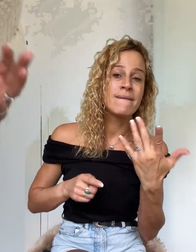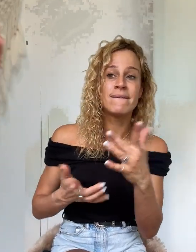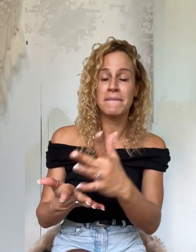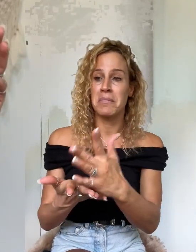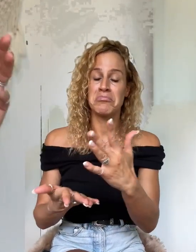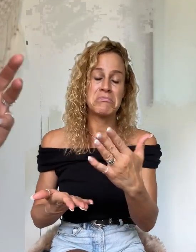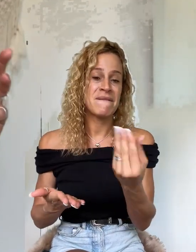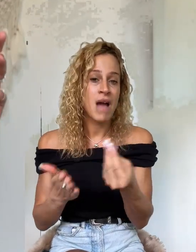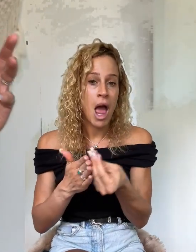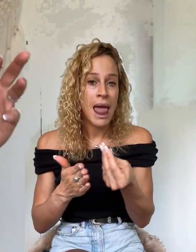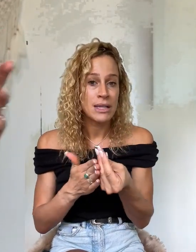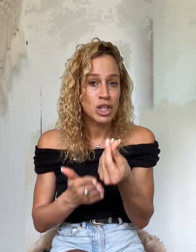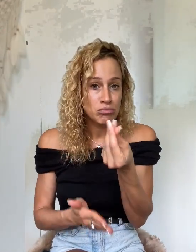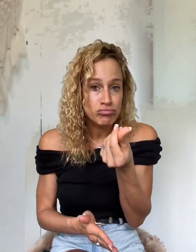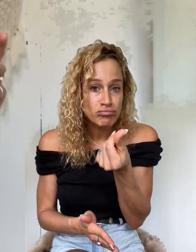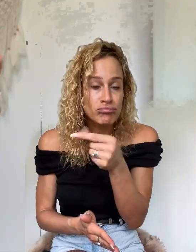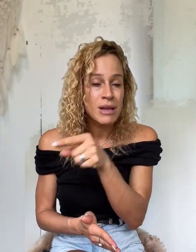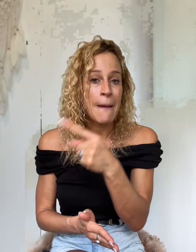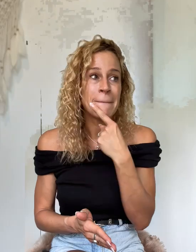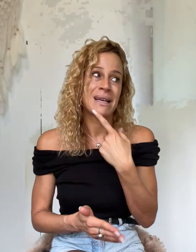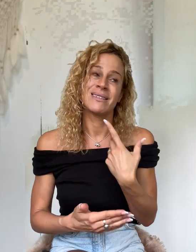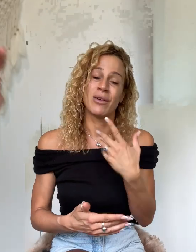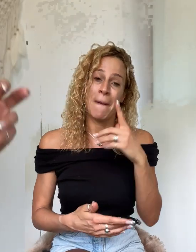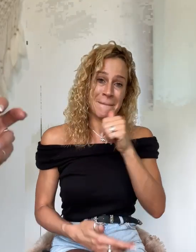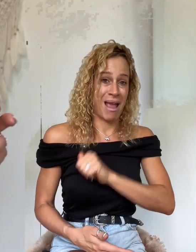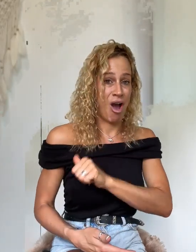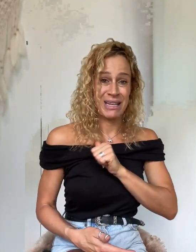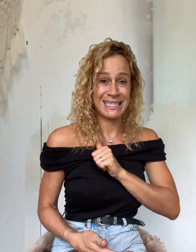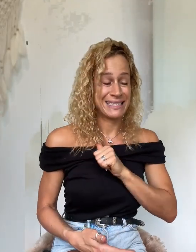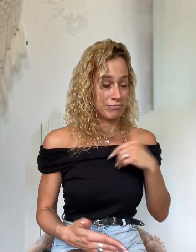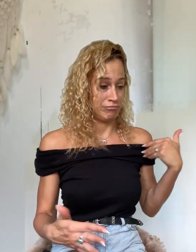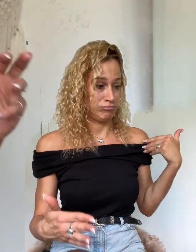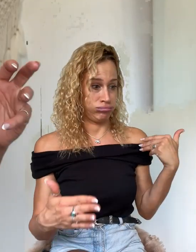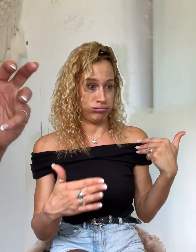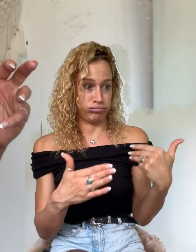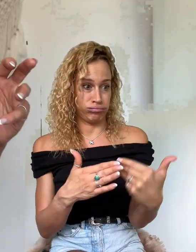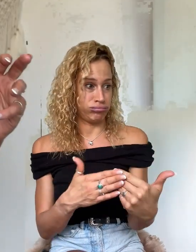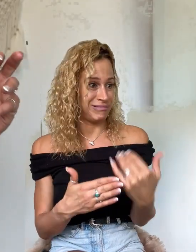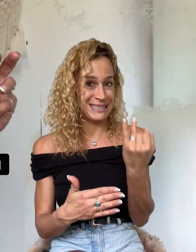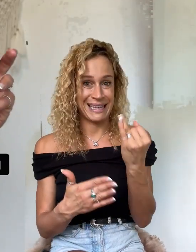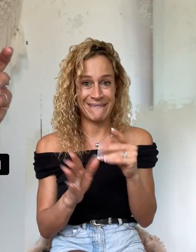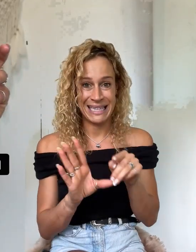going to lie, it's not going to pay immediately.